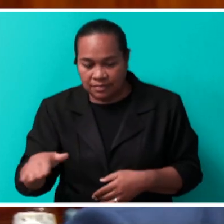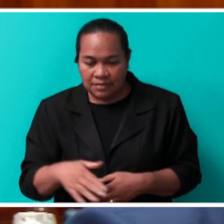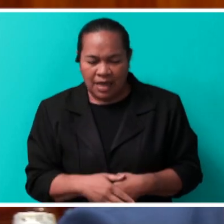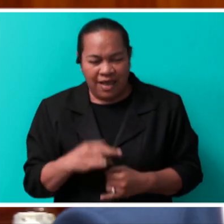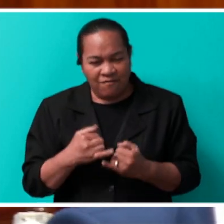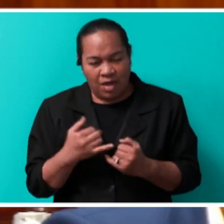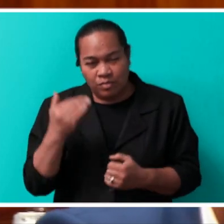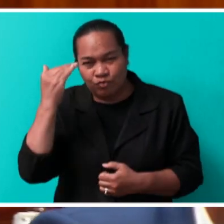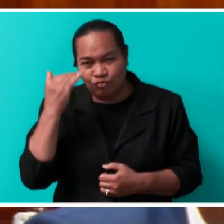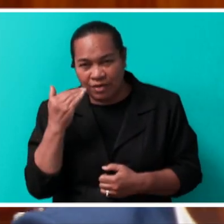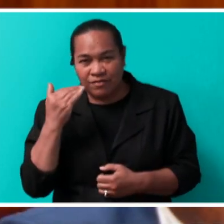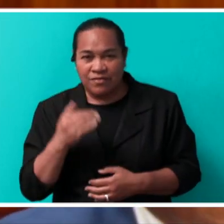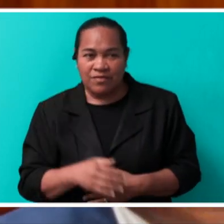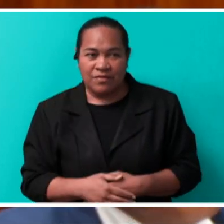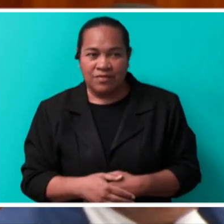brief